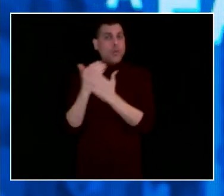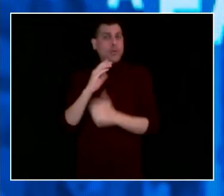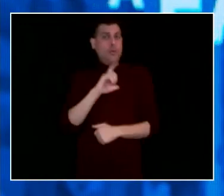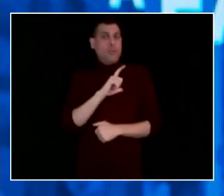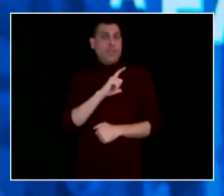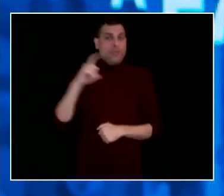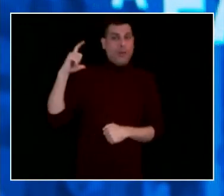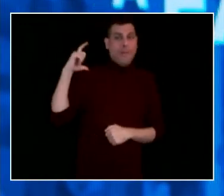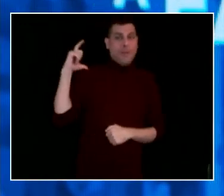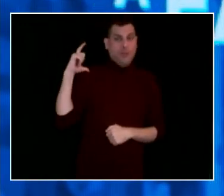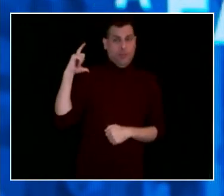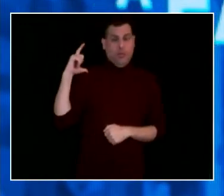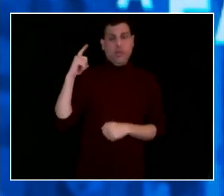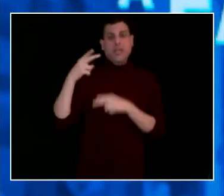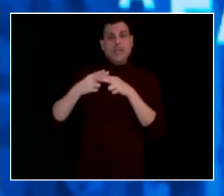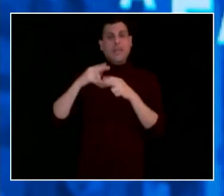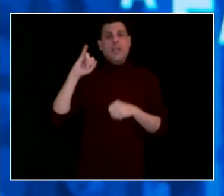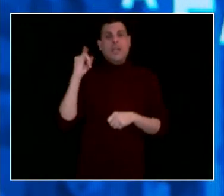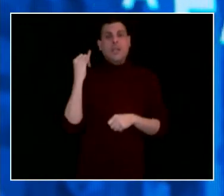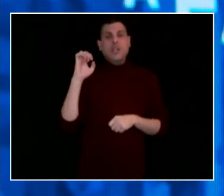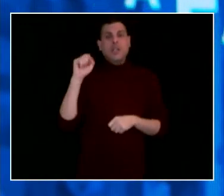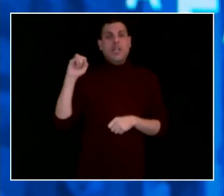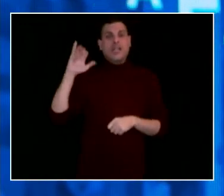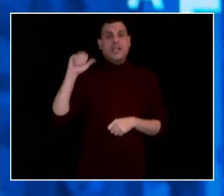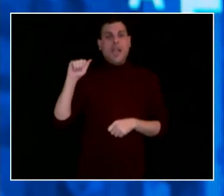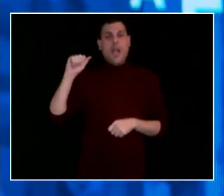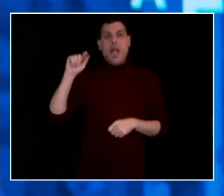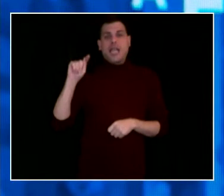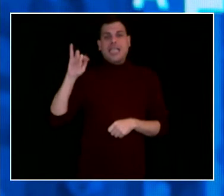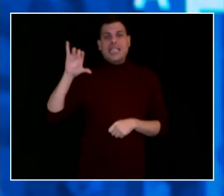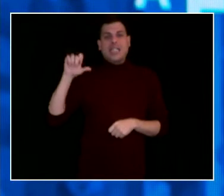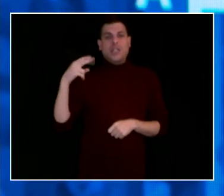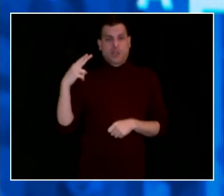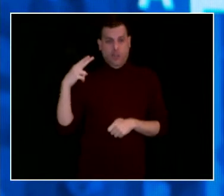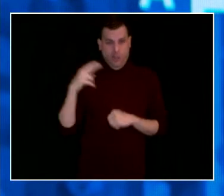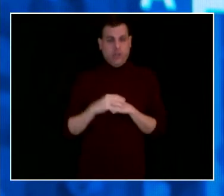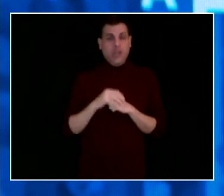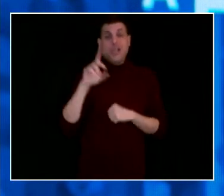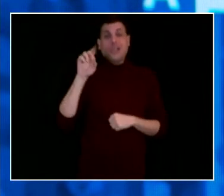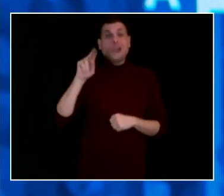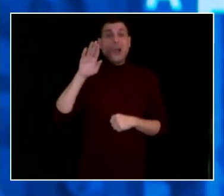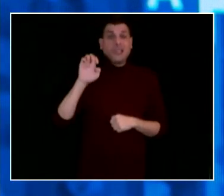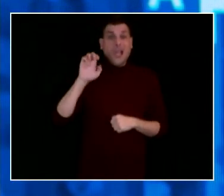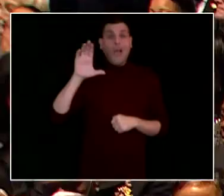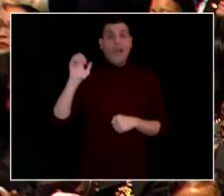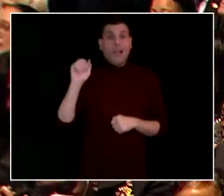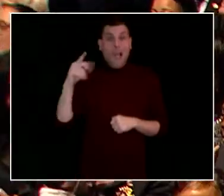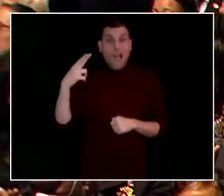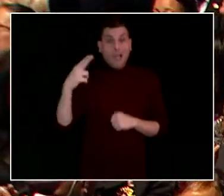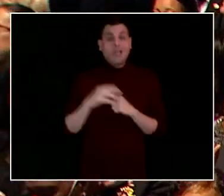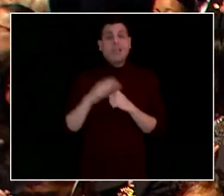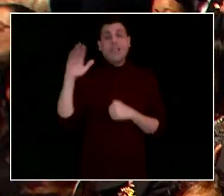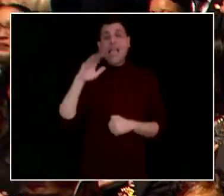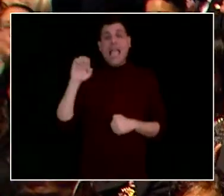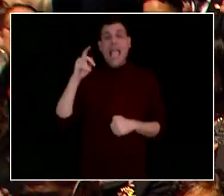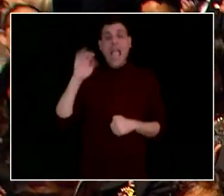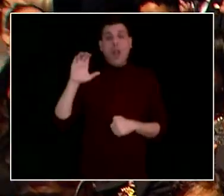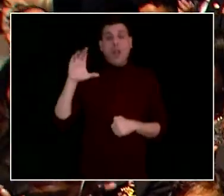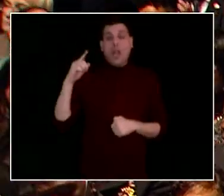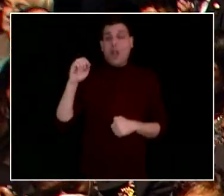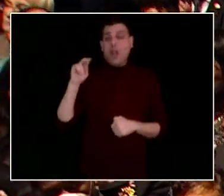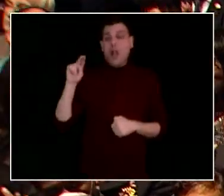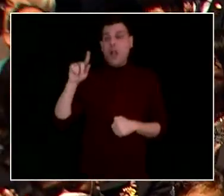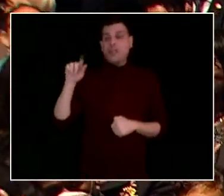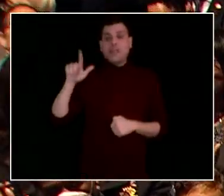Commissioner Jessica Tisch. Bronx DA Darcel Clark, Brooklyn DA Eric Gonzalez, Manhattan DA Alvin